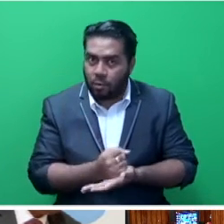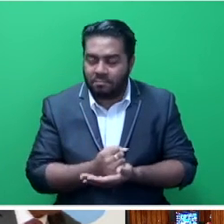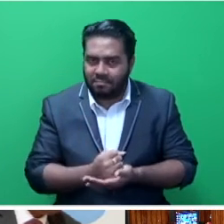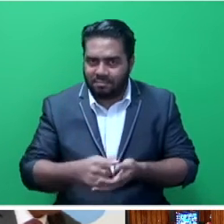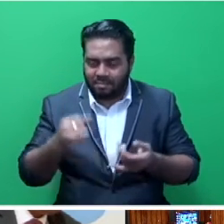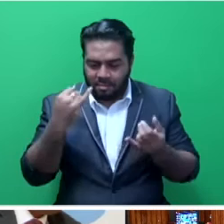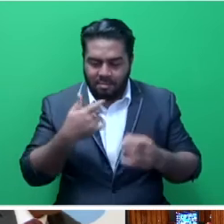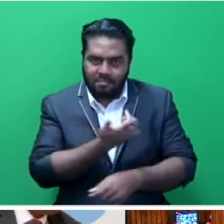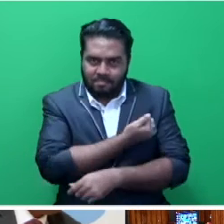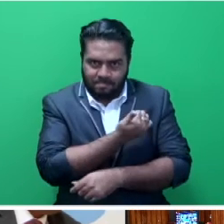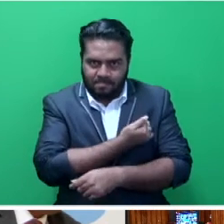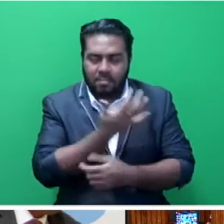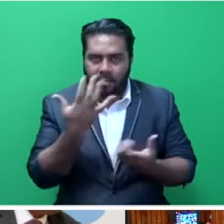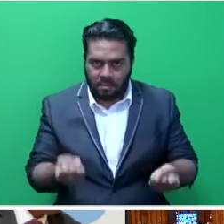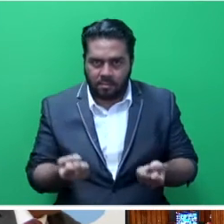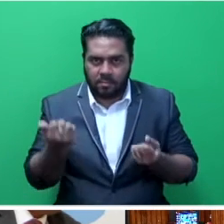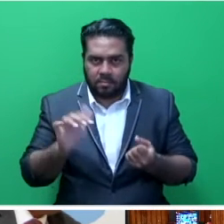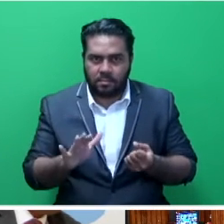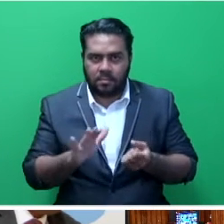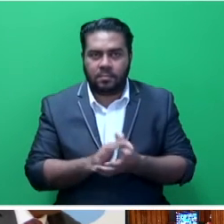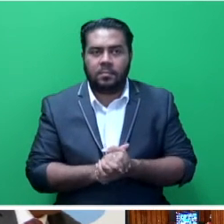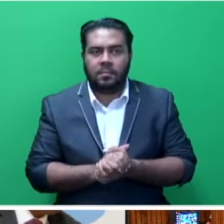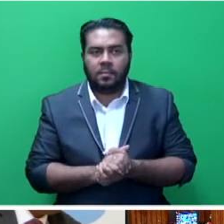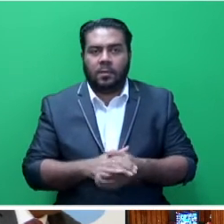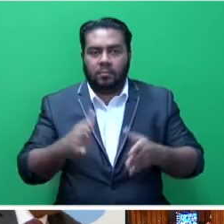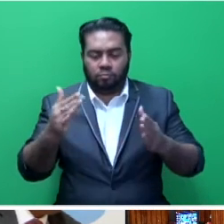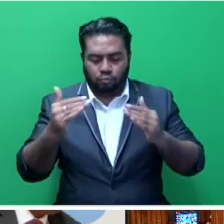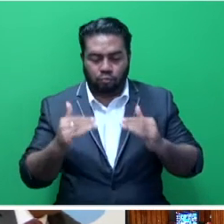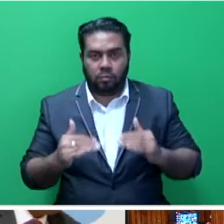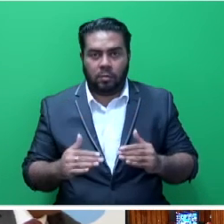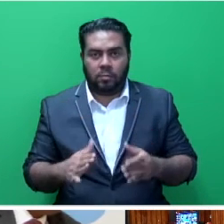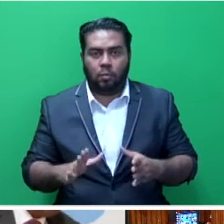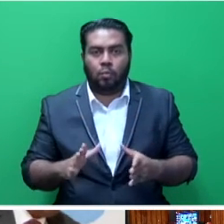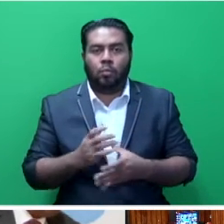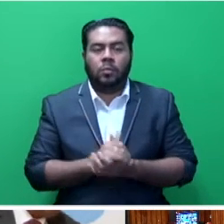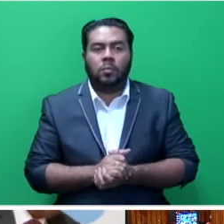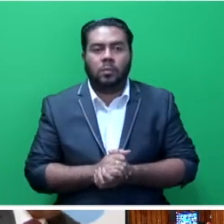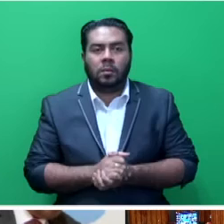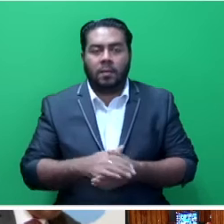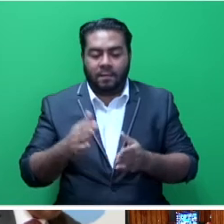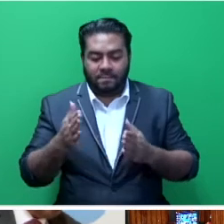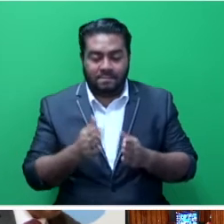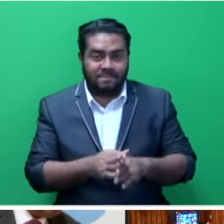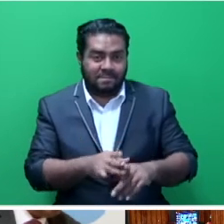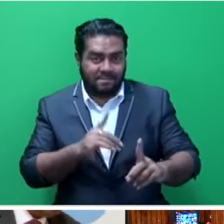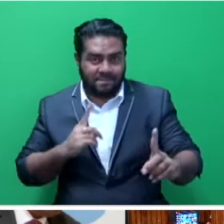program is up to speed in terms of catching up, and physical